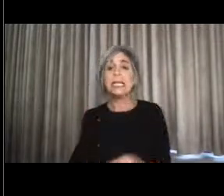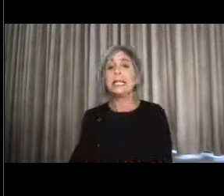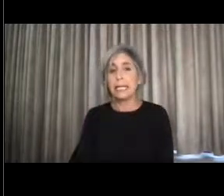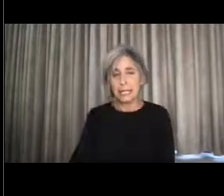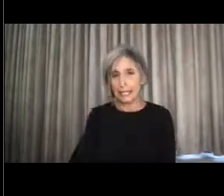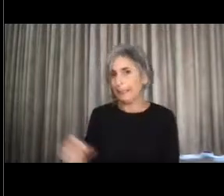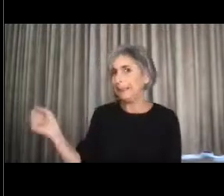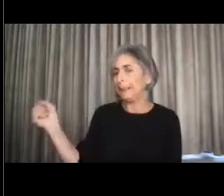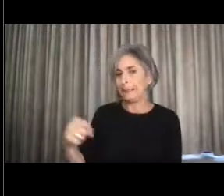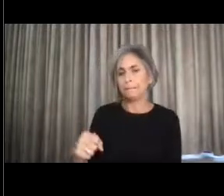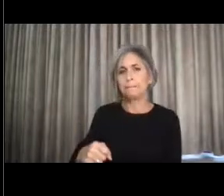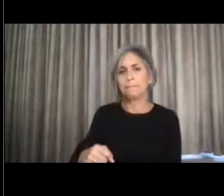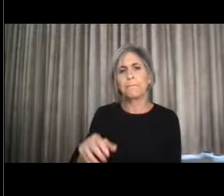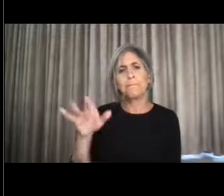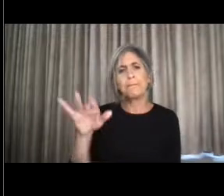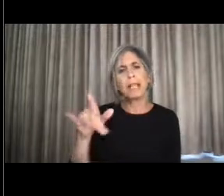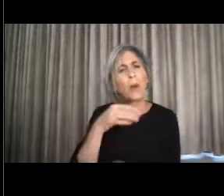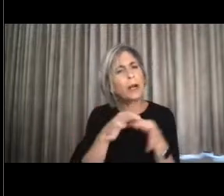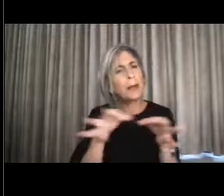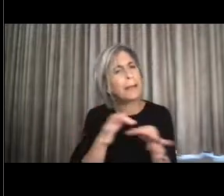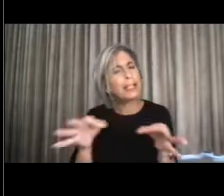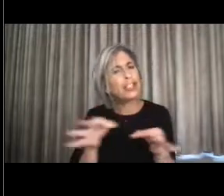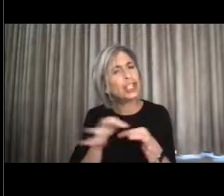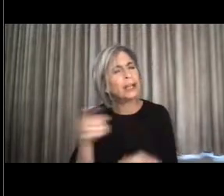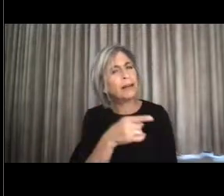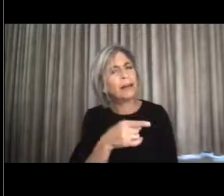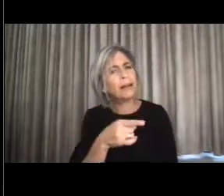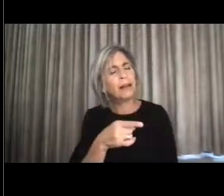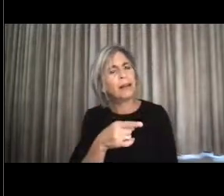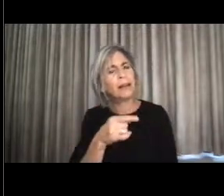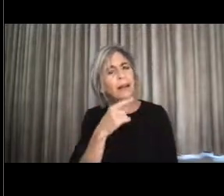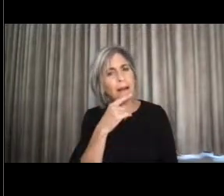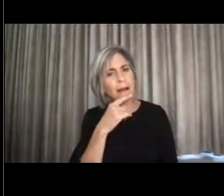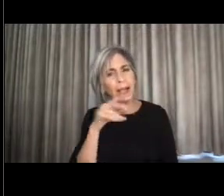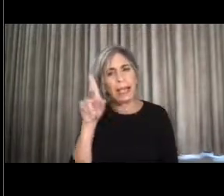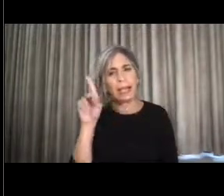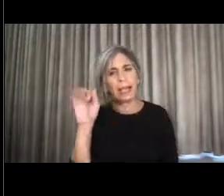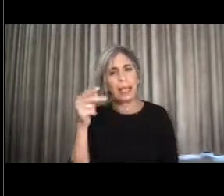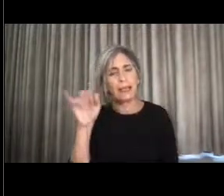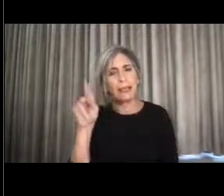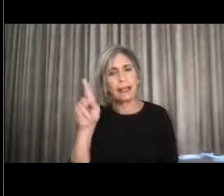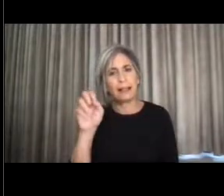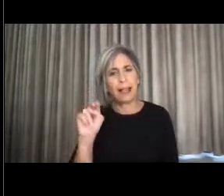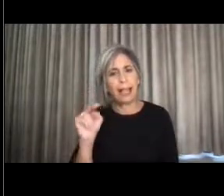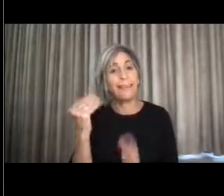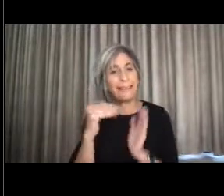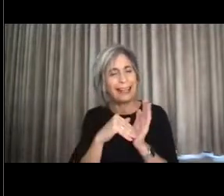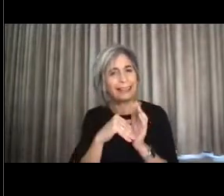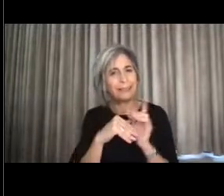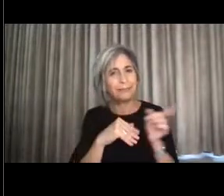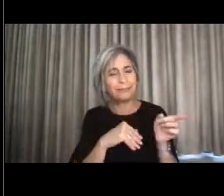Yes. Eleanor, can I mention something quickly? Hi, this is Kathy Klein from Marshal again.